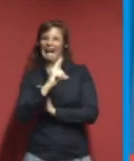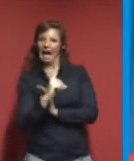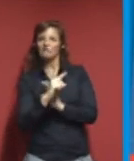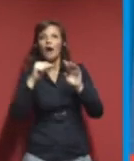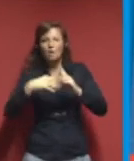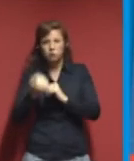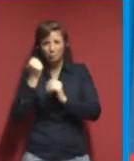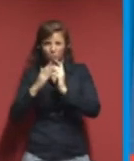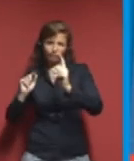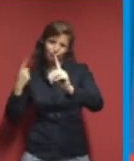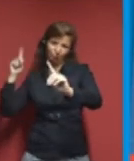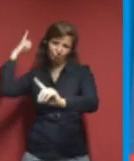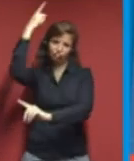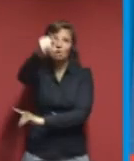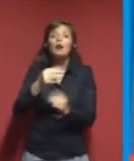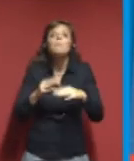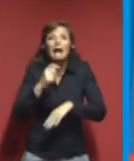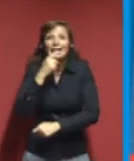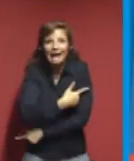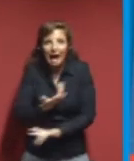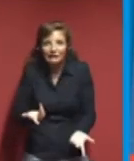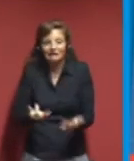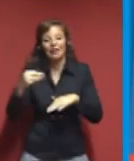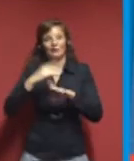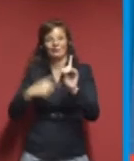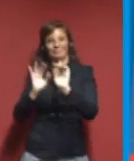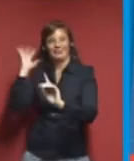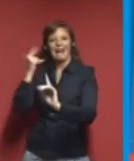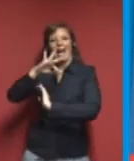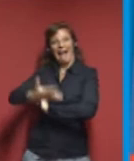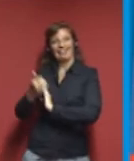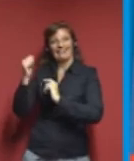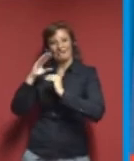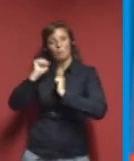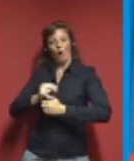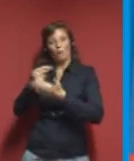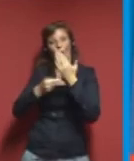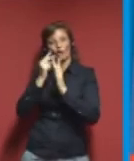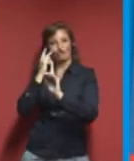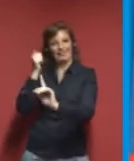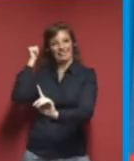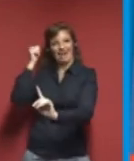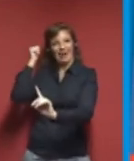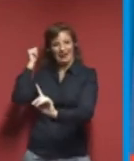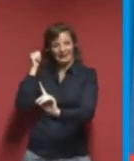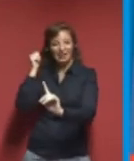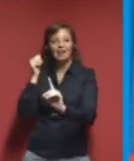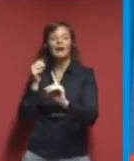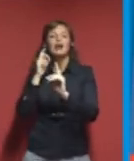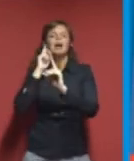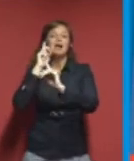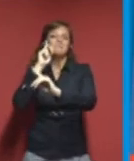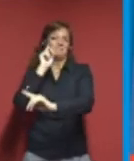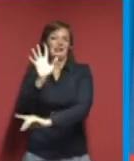some of the things that people can have designed and uploaded to digital model libraries so other people can download them and modify them to their